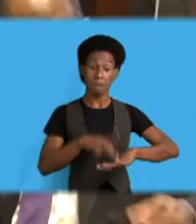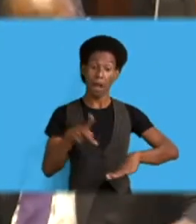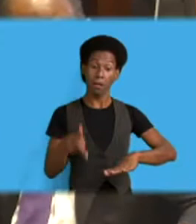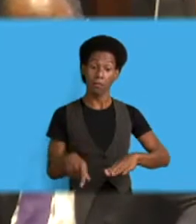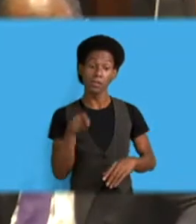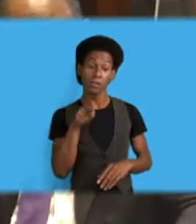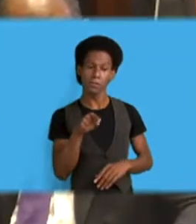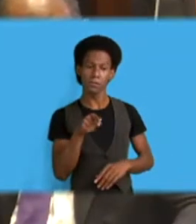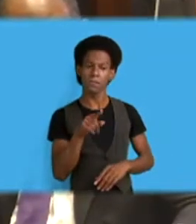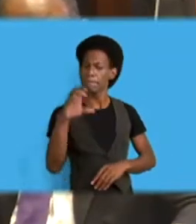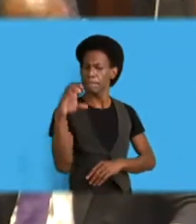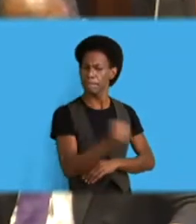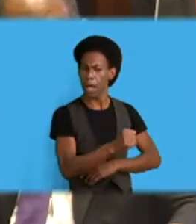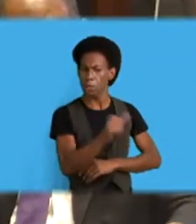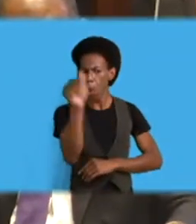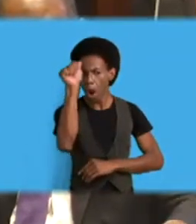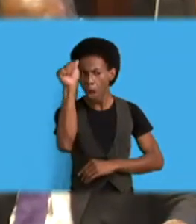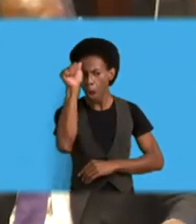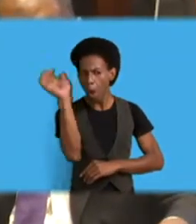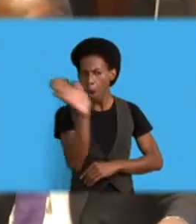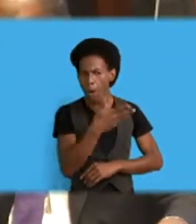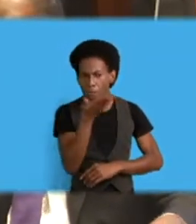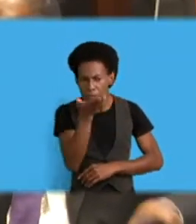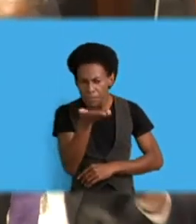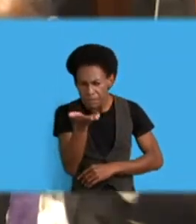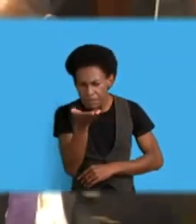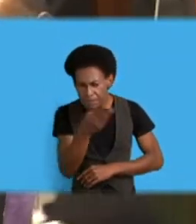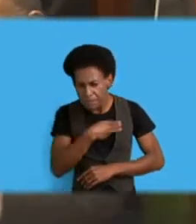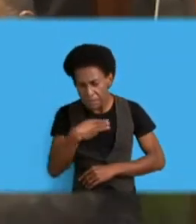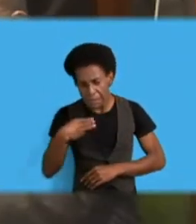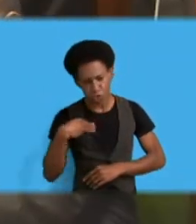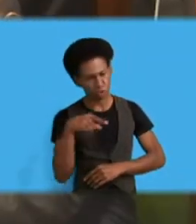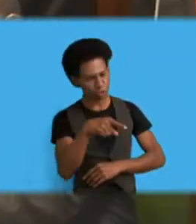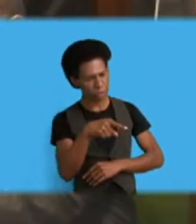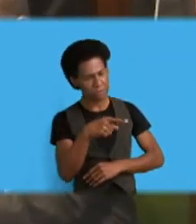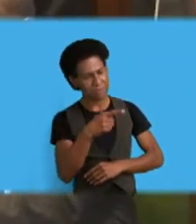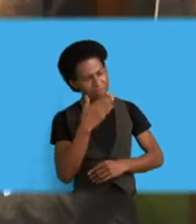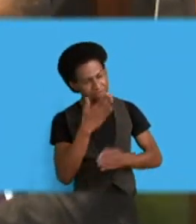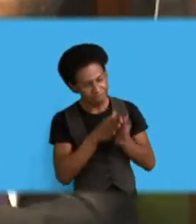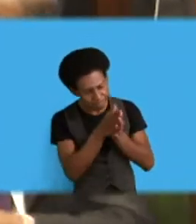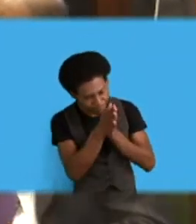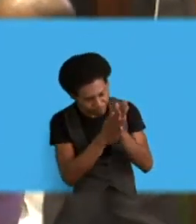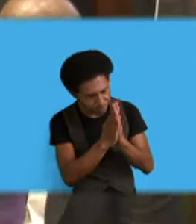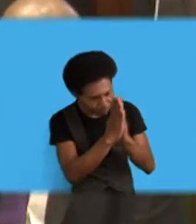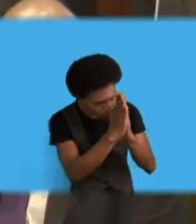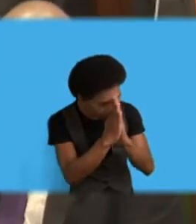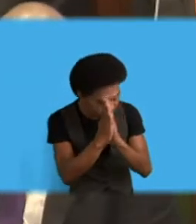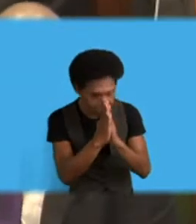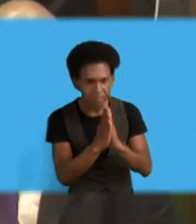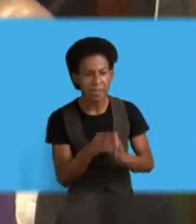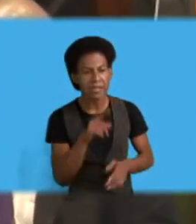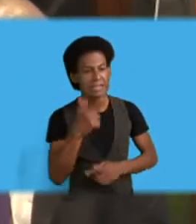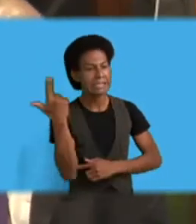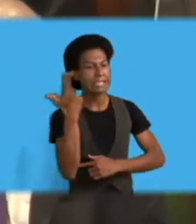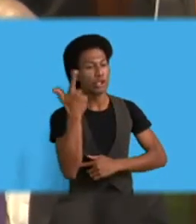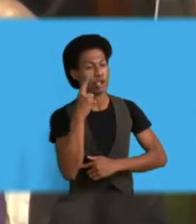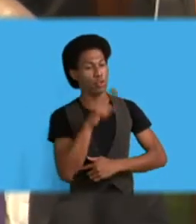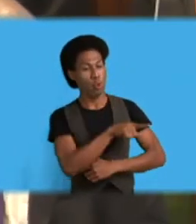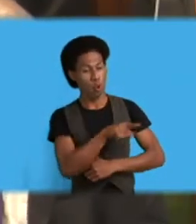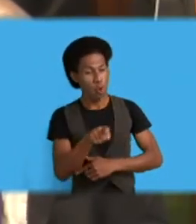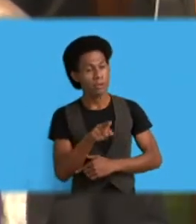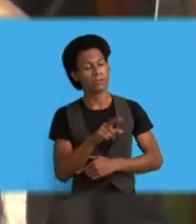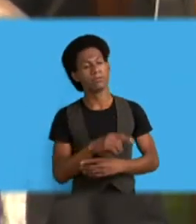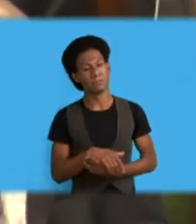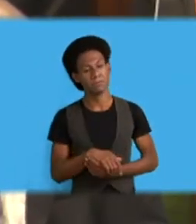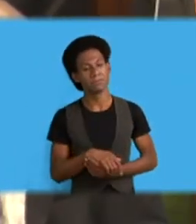before I sum up, I wish to make a humble plea to the Honourable Minister for Education, to all the teachers who reach retirement age in the media to continue to teach